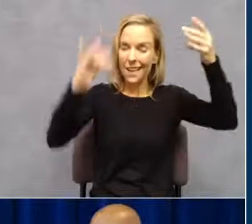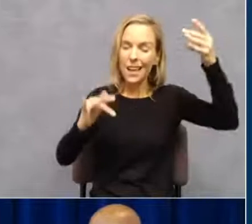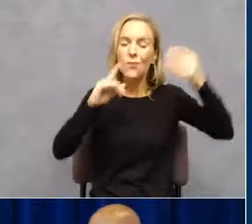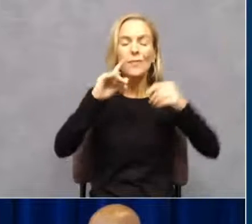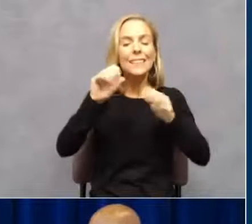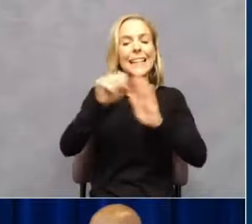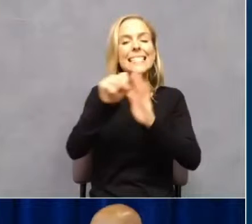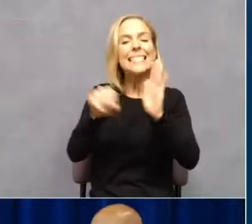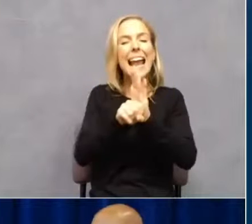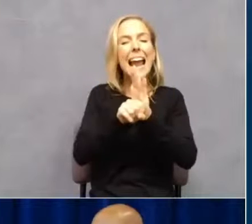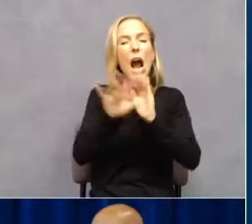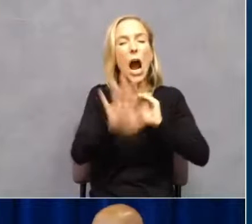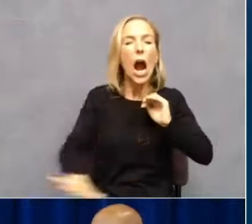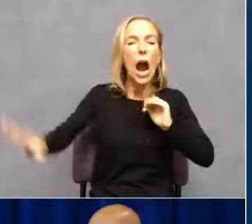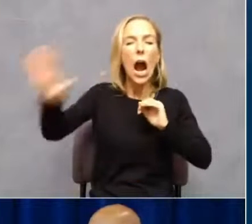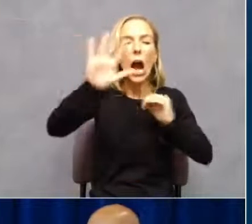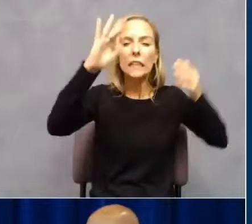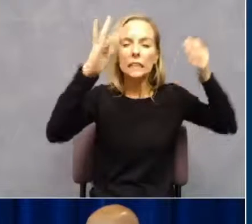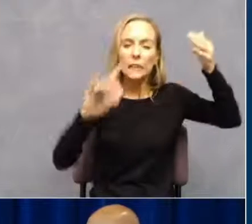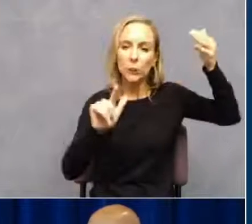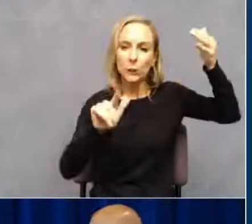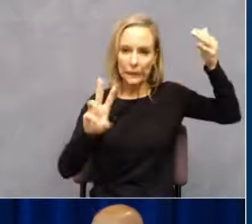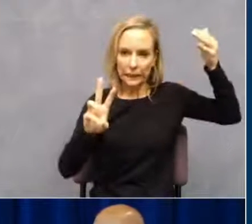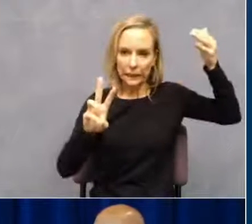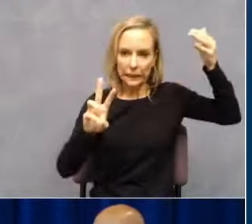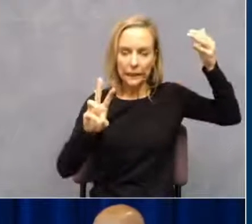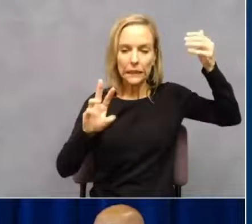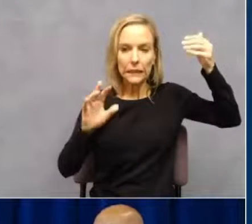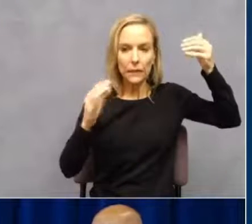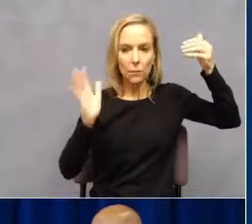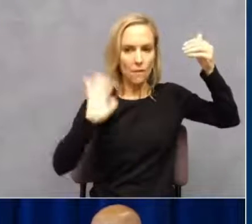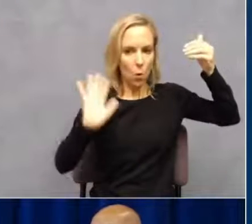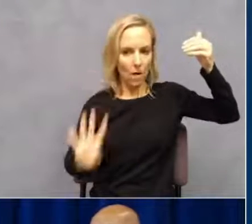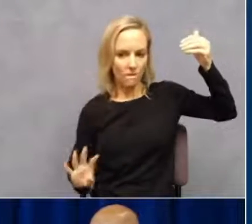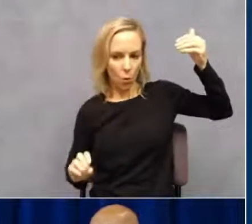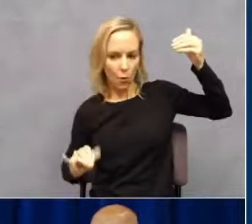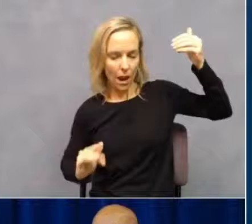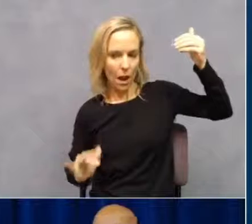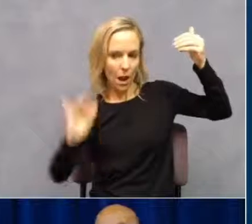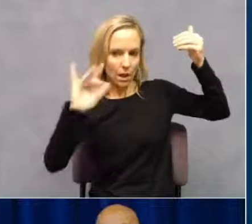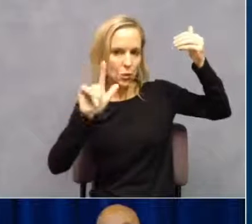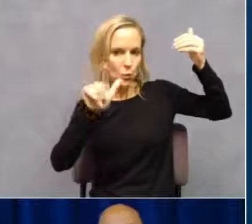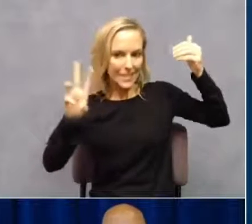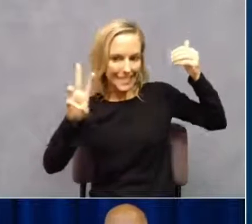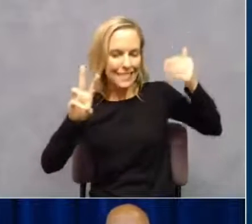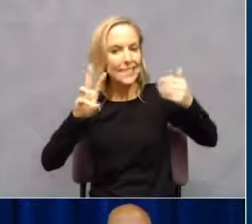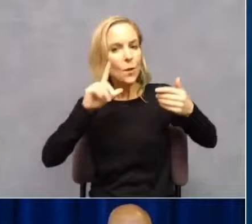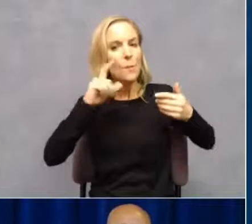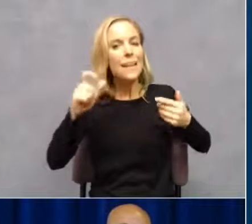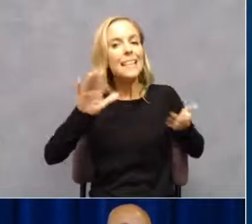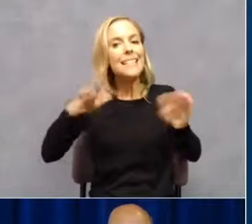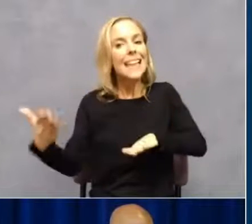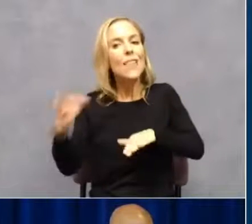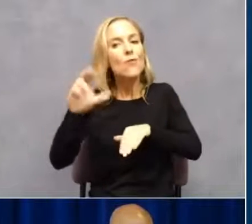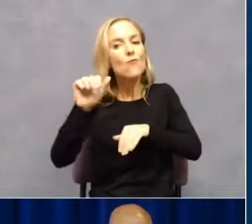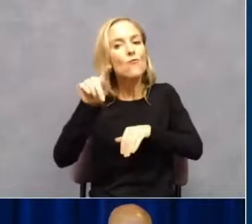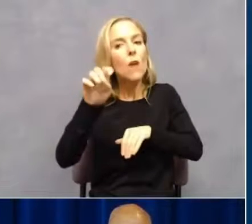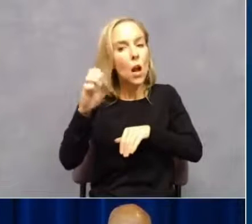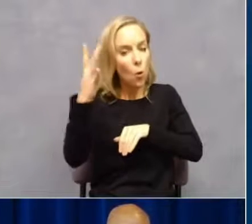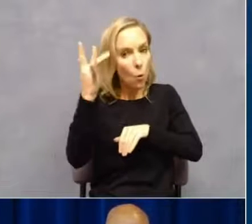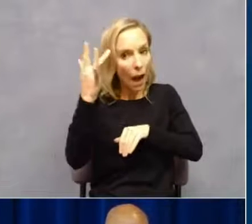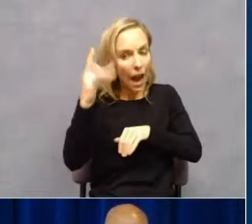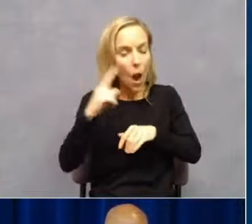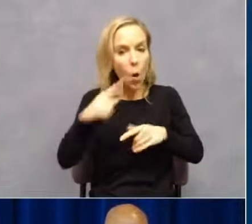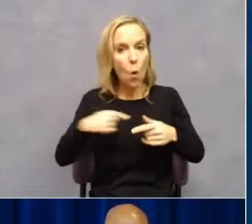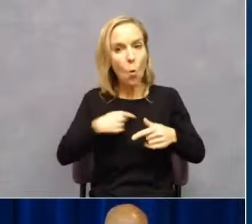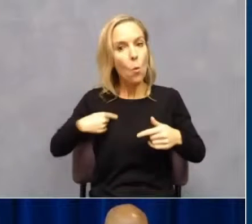for prevalence in long-term care. We're in the low 20s relative to our death rates. It's because of folks working hard in